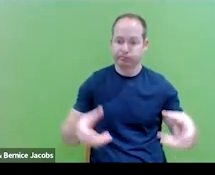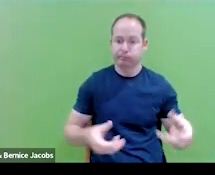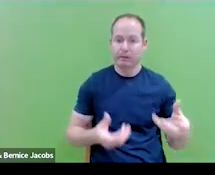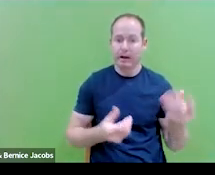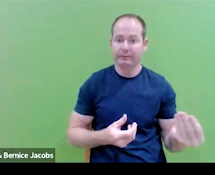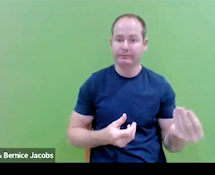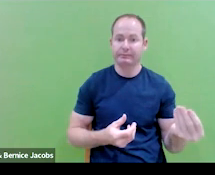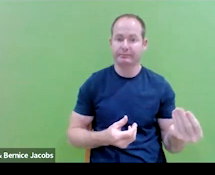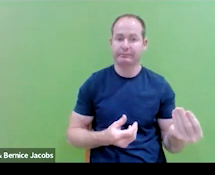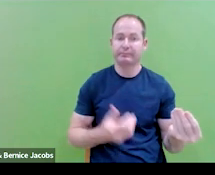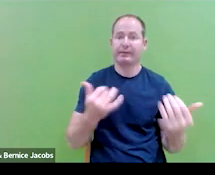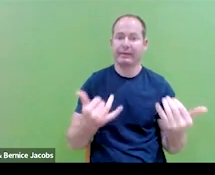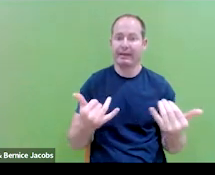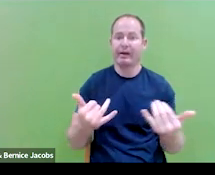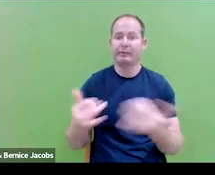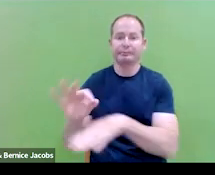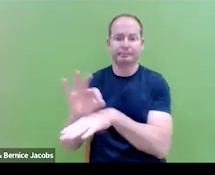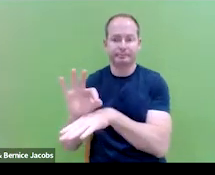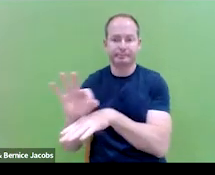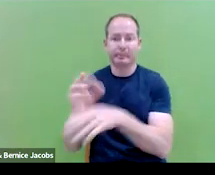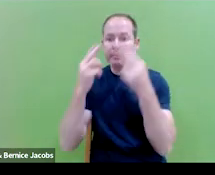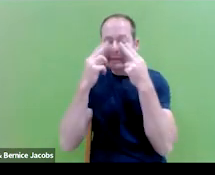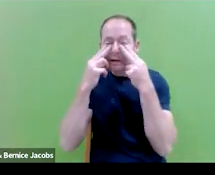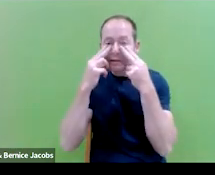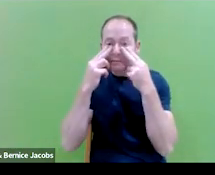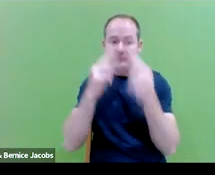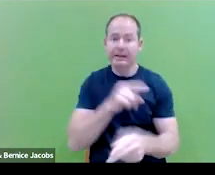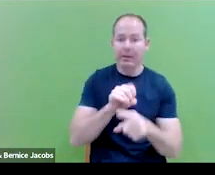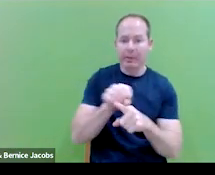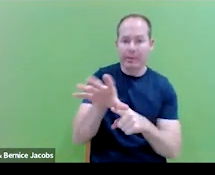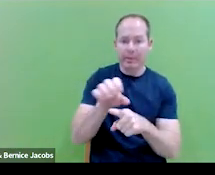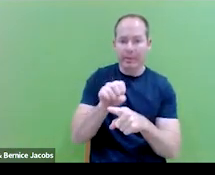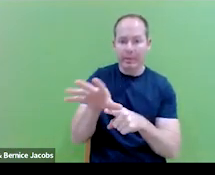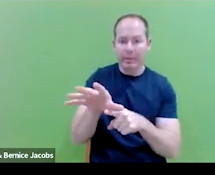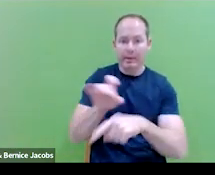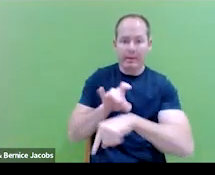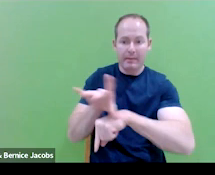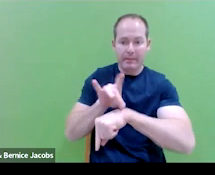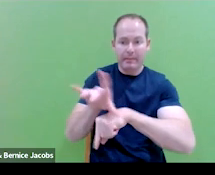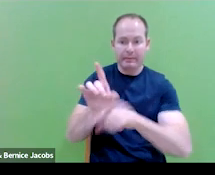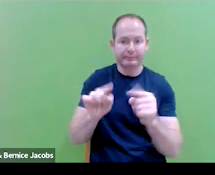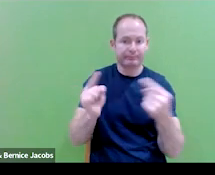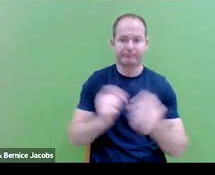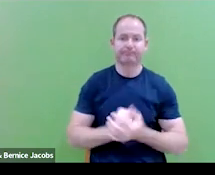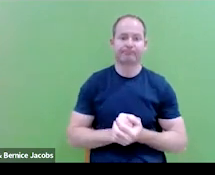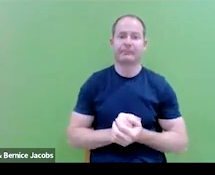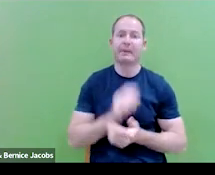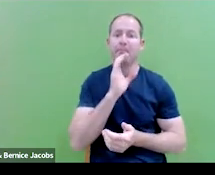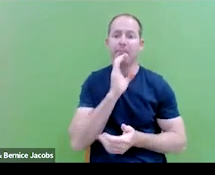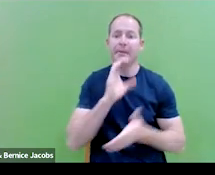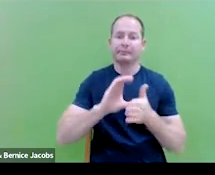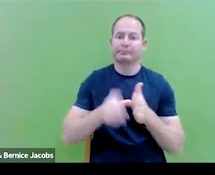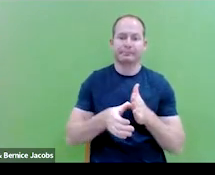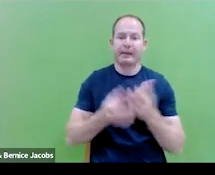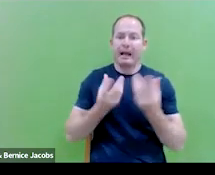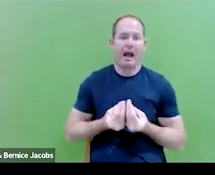speak to design for people who are blind. So it doesn't actually matter whether or not I myself am a person with a